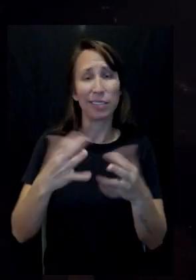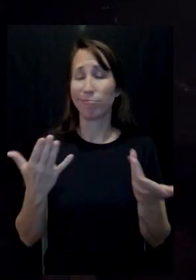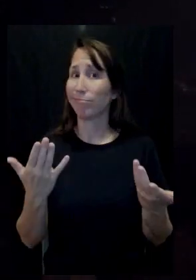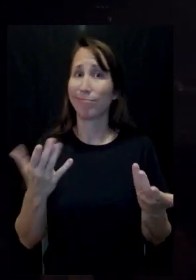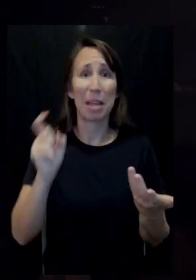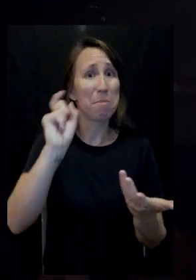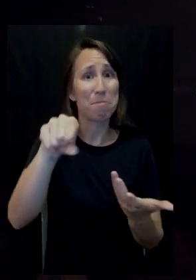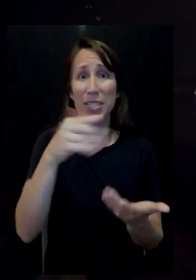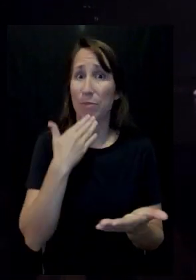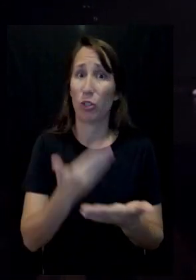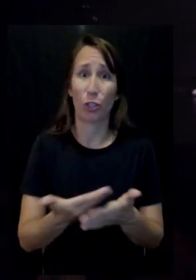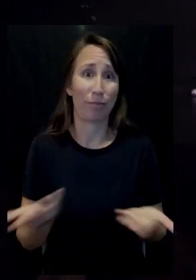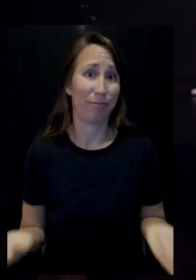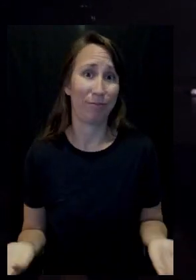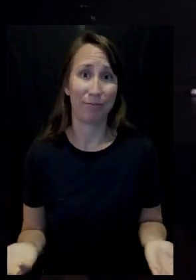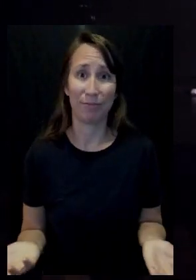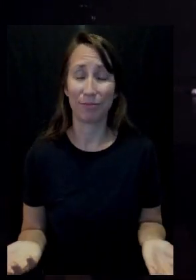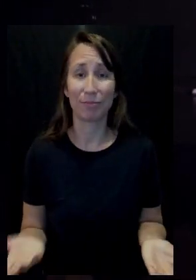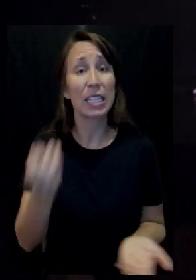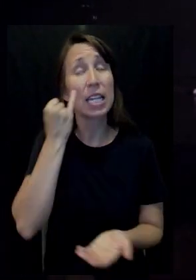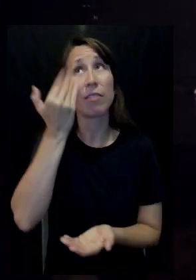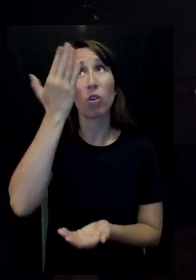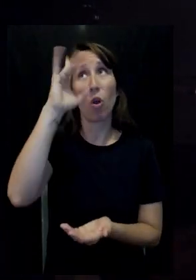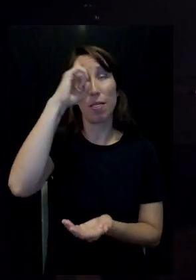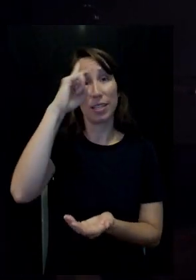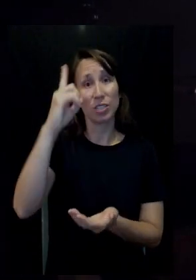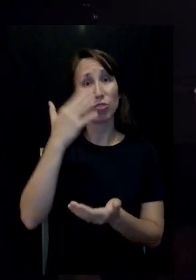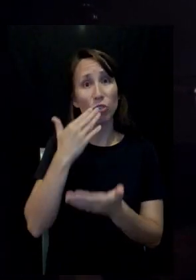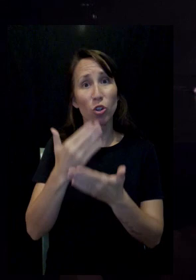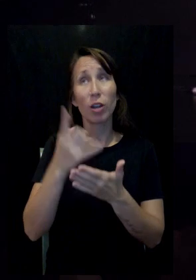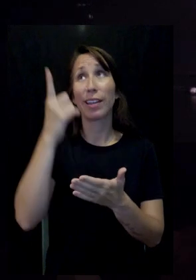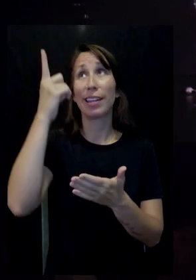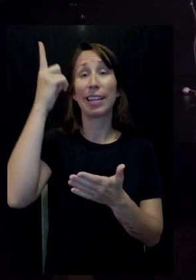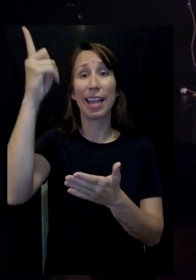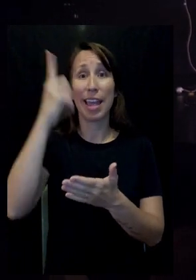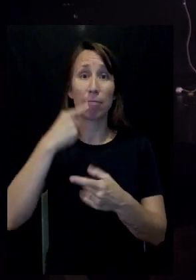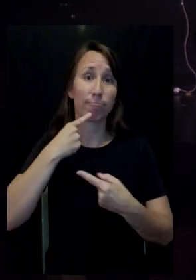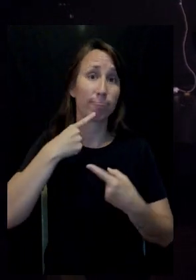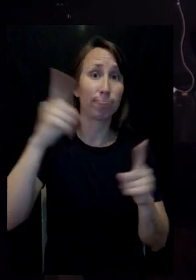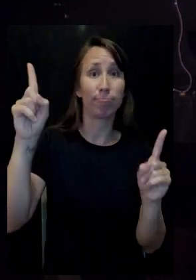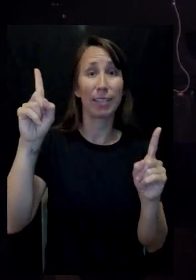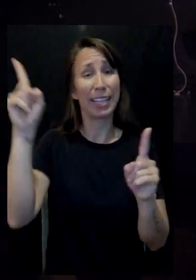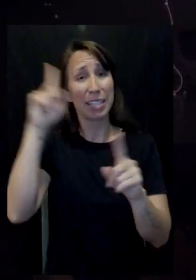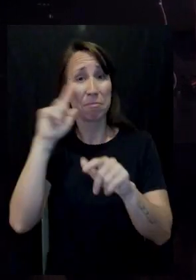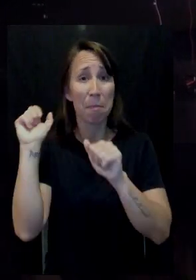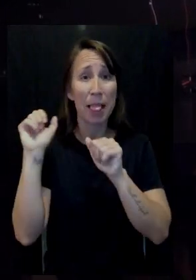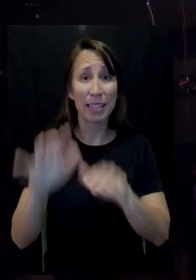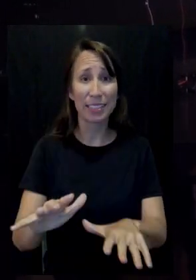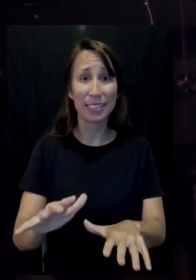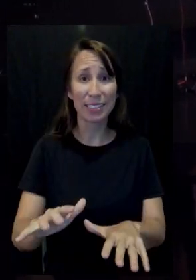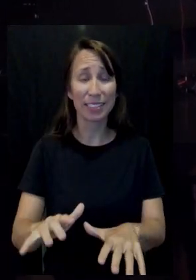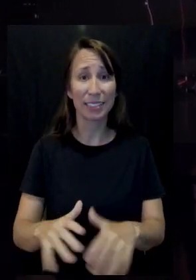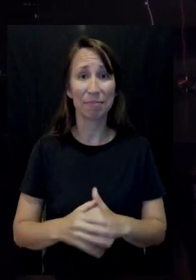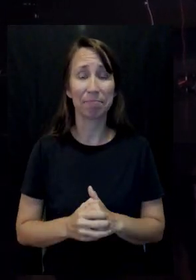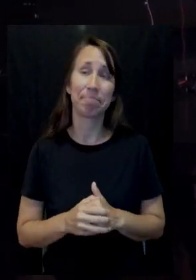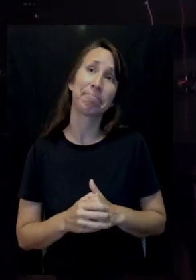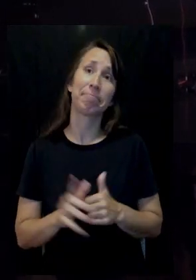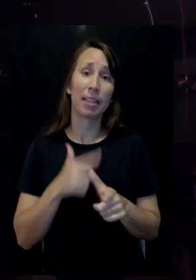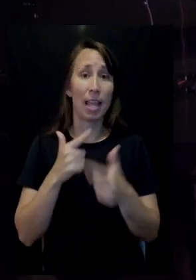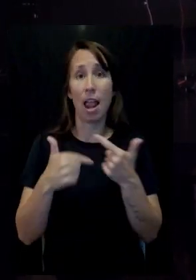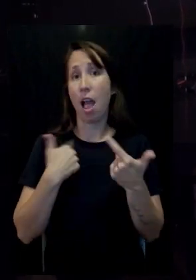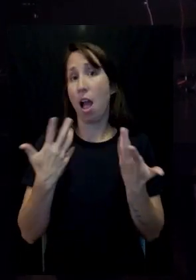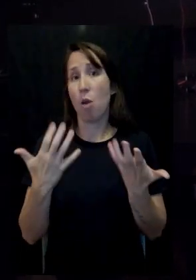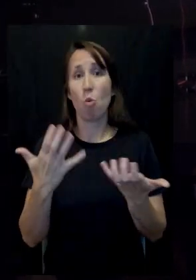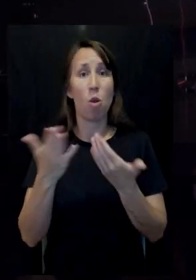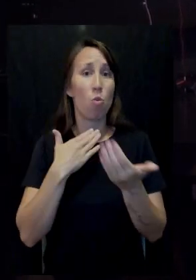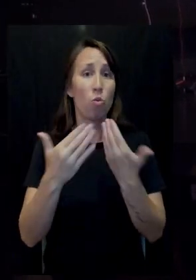like, it must just be good. If God thinks it's good and He ordains it and He has blessed it, then I want